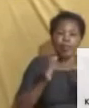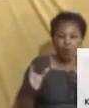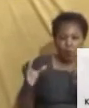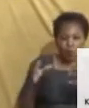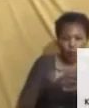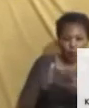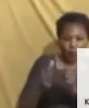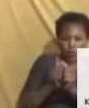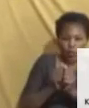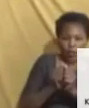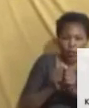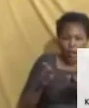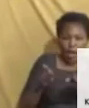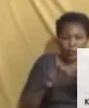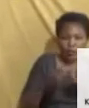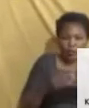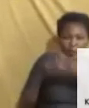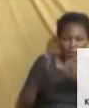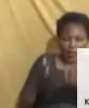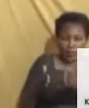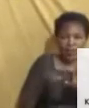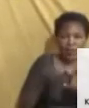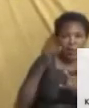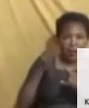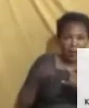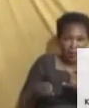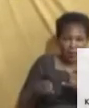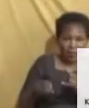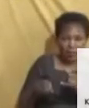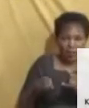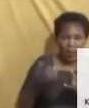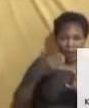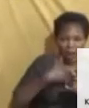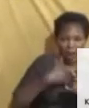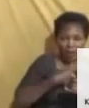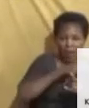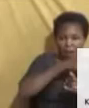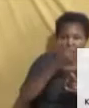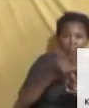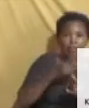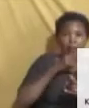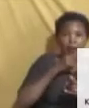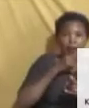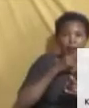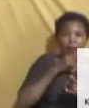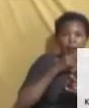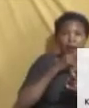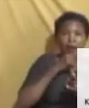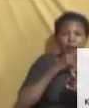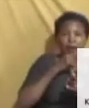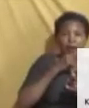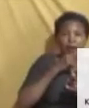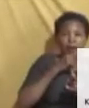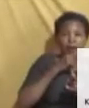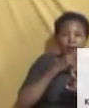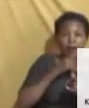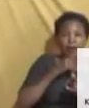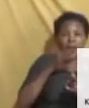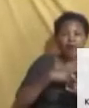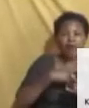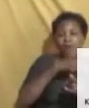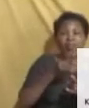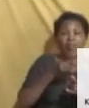the leaders. Lastly, there is a man, unfortunately those days they were just writing in the male